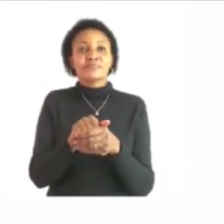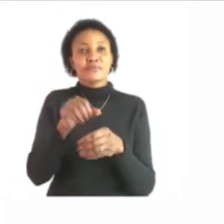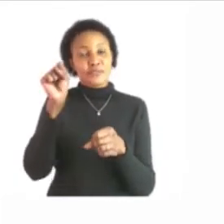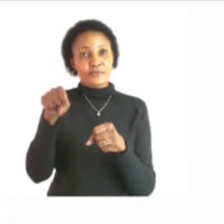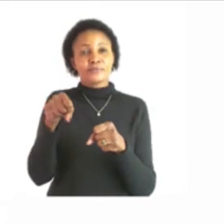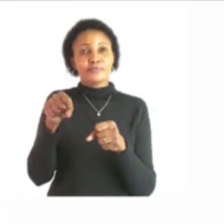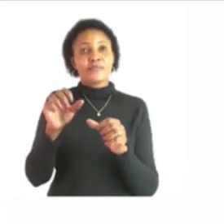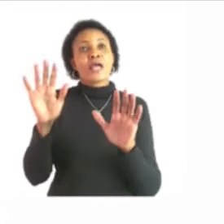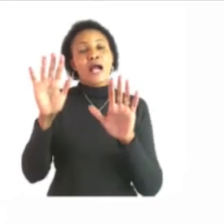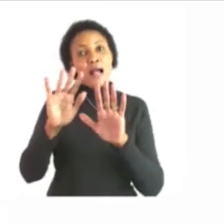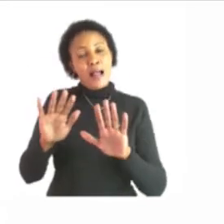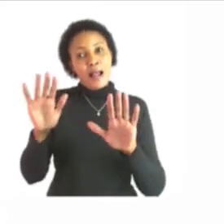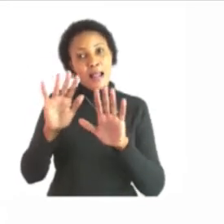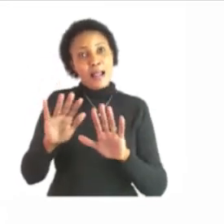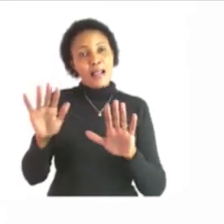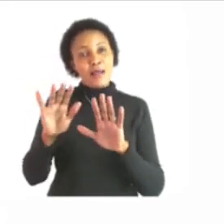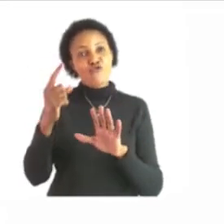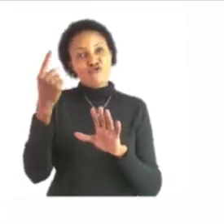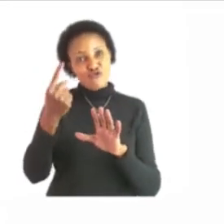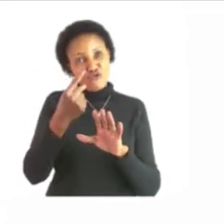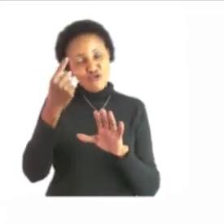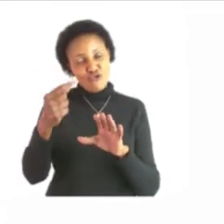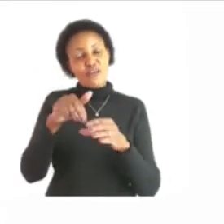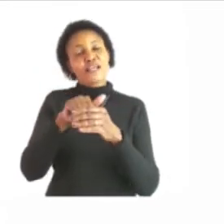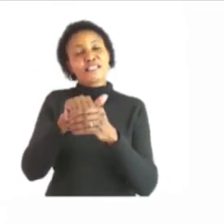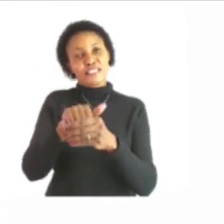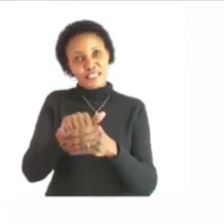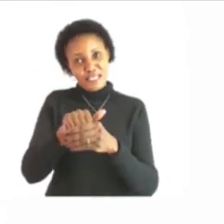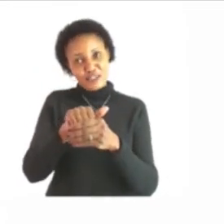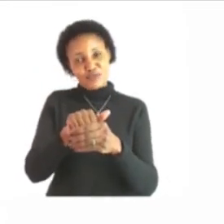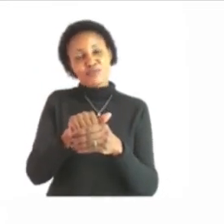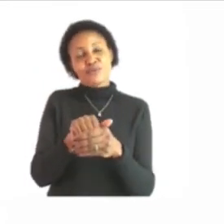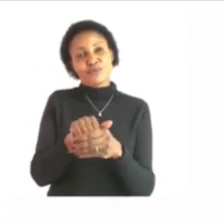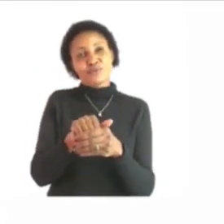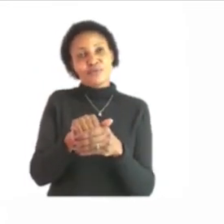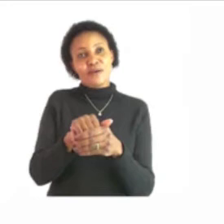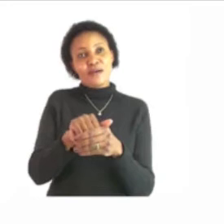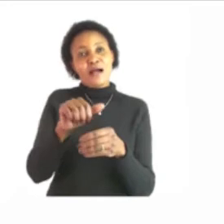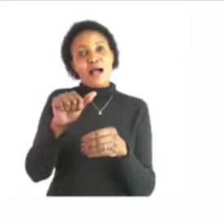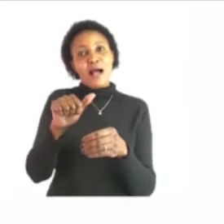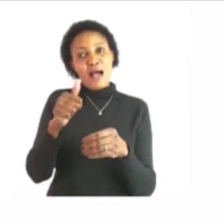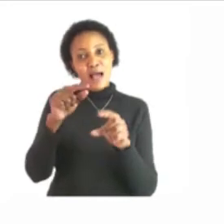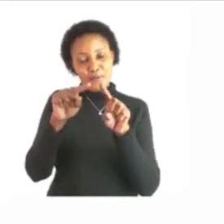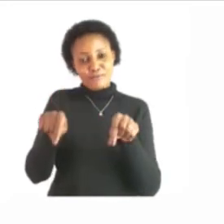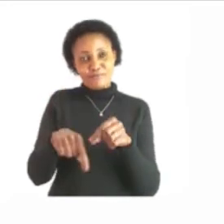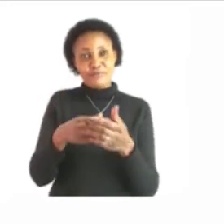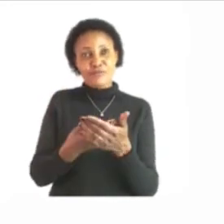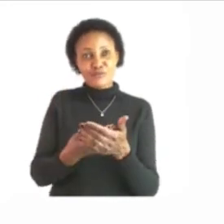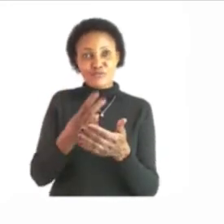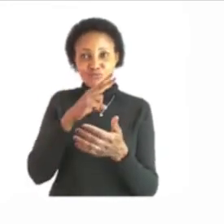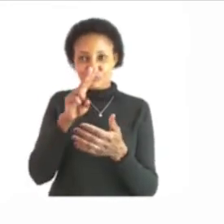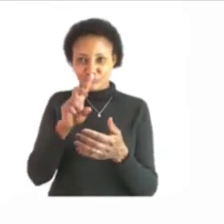Yes, color them in. Only the means of transport. The rest of the pictures, I want you to go through